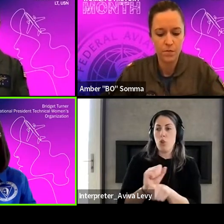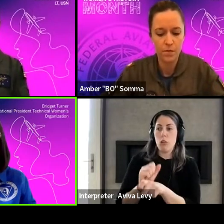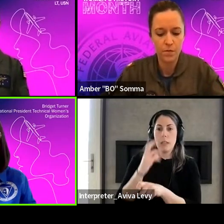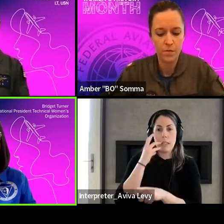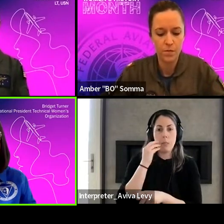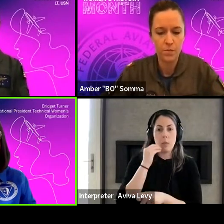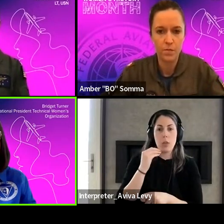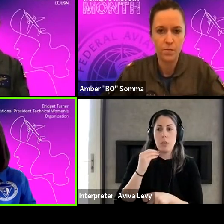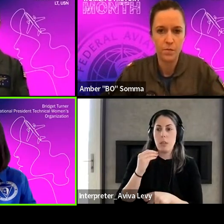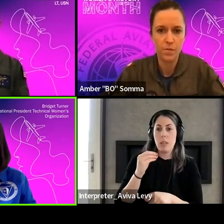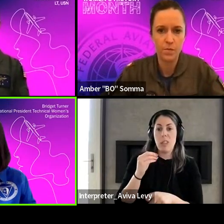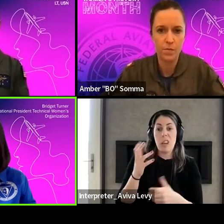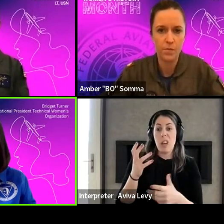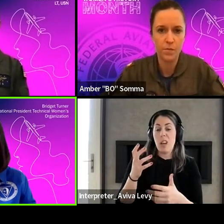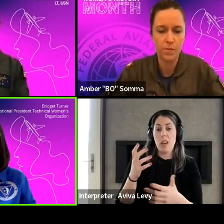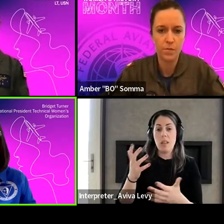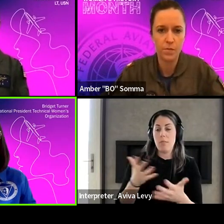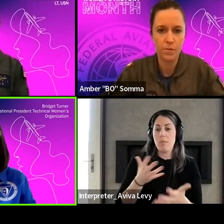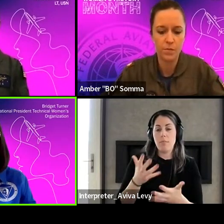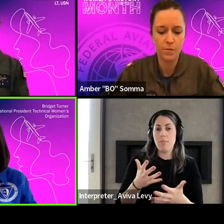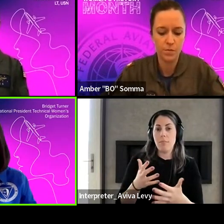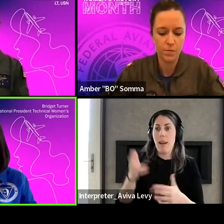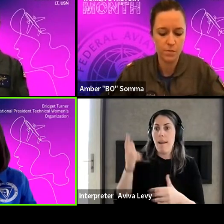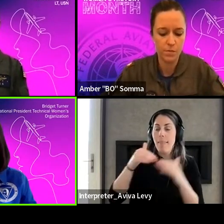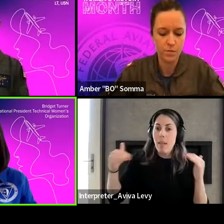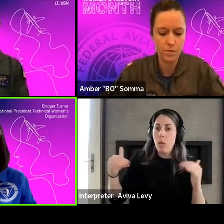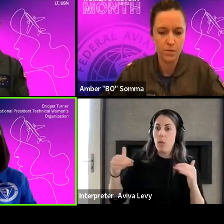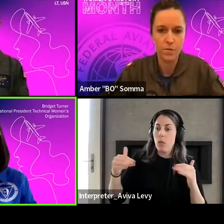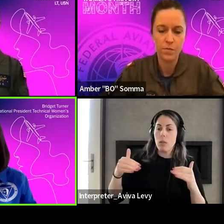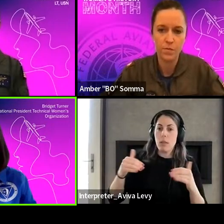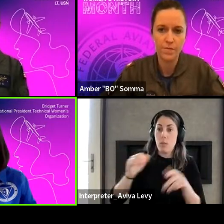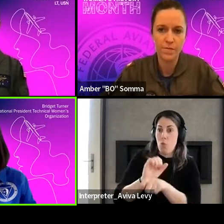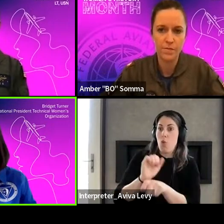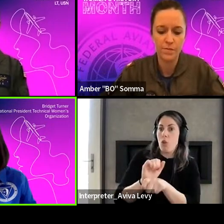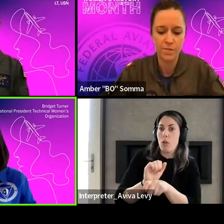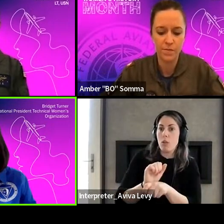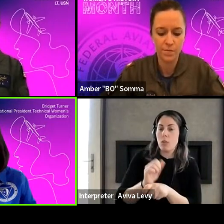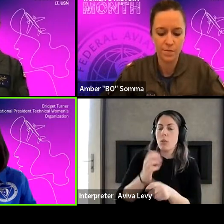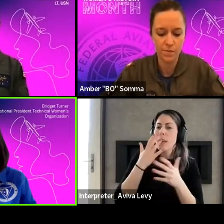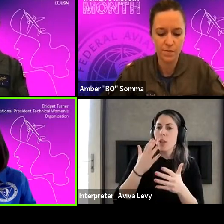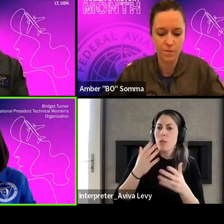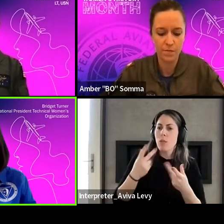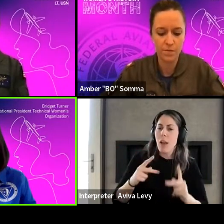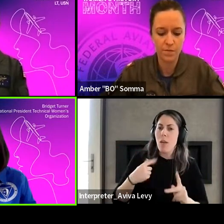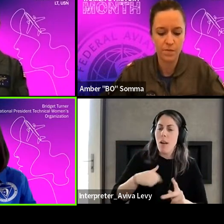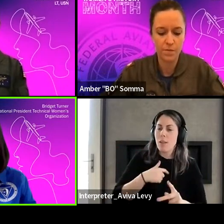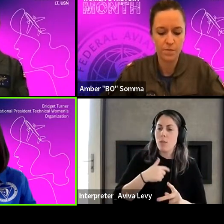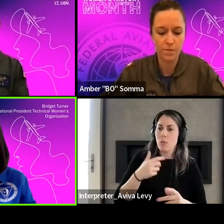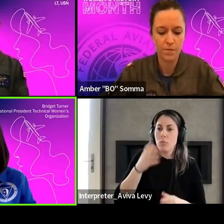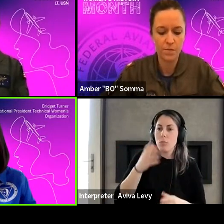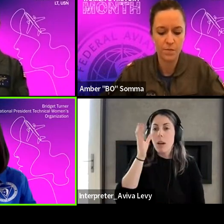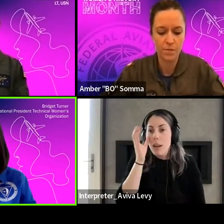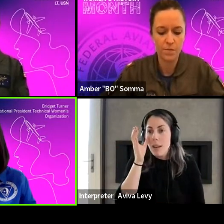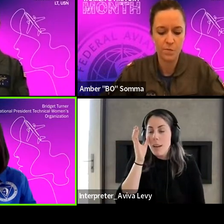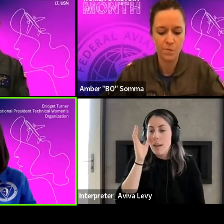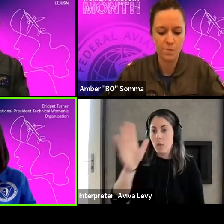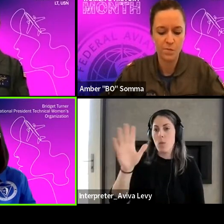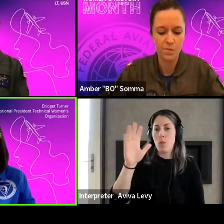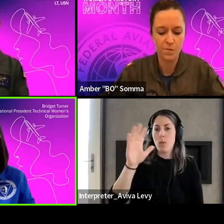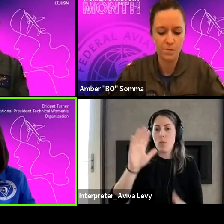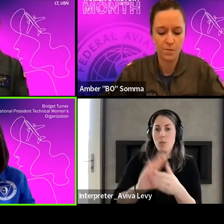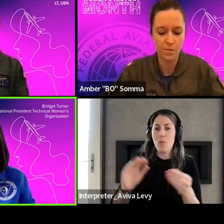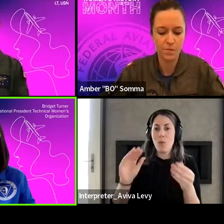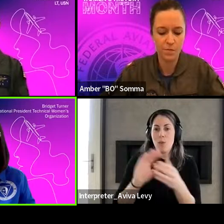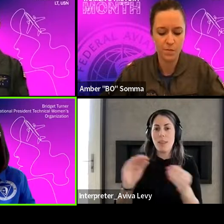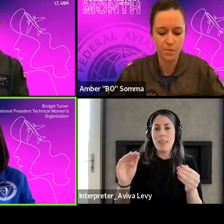higher level, as was mentioned. So we appreciate you allowing us in those stories and experiences of your life. So